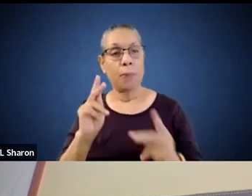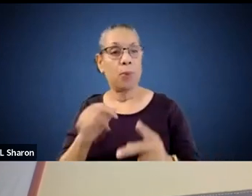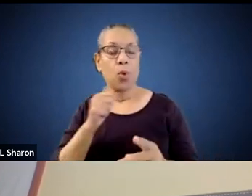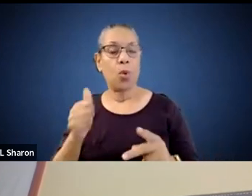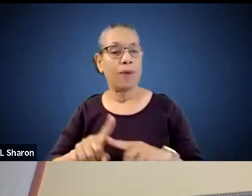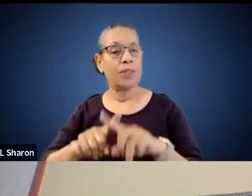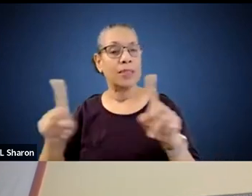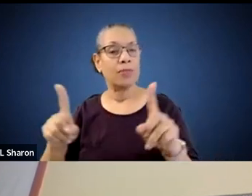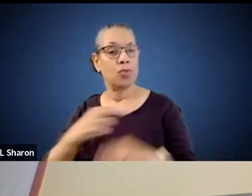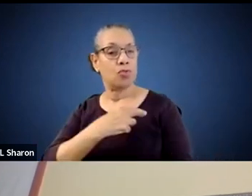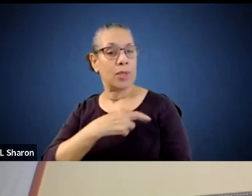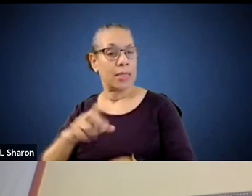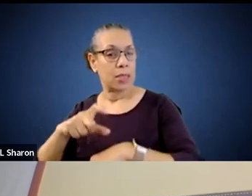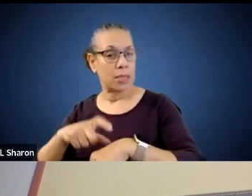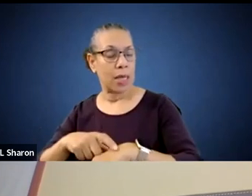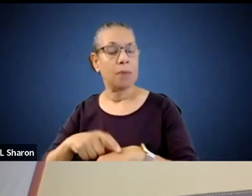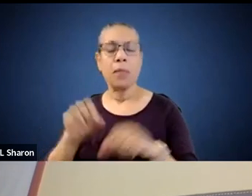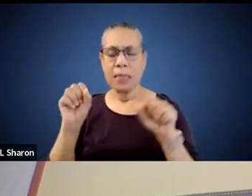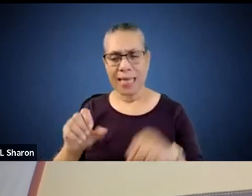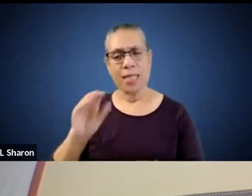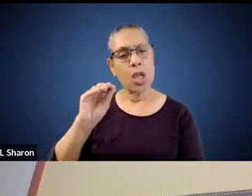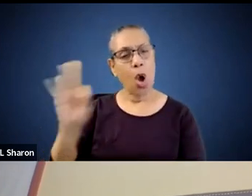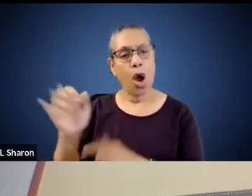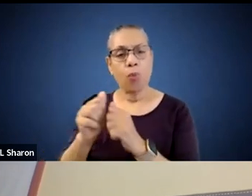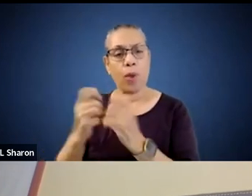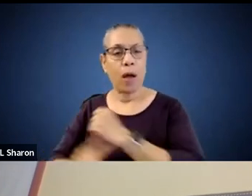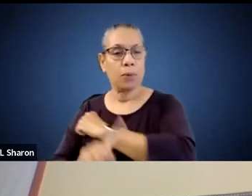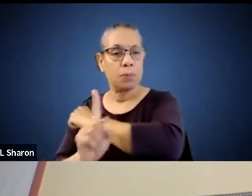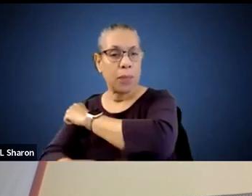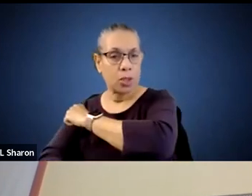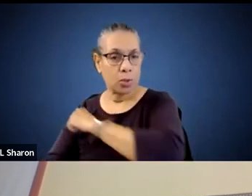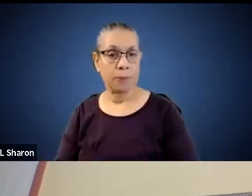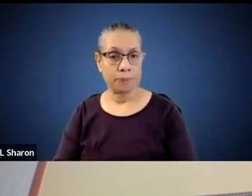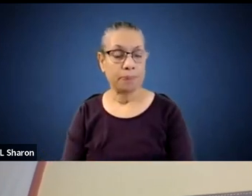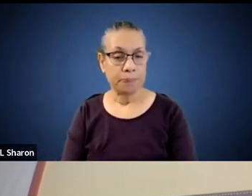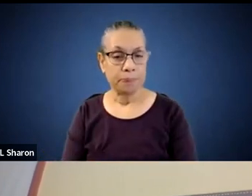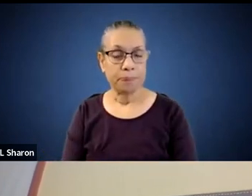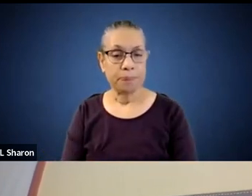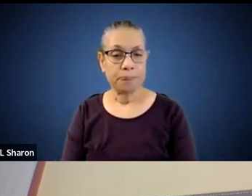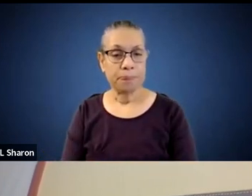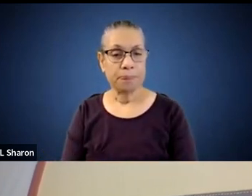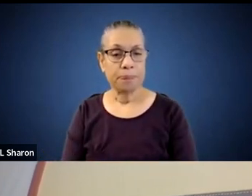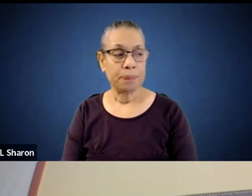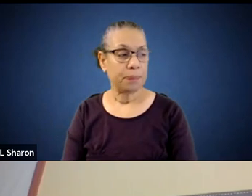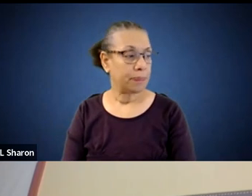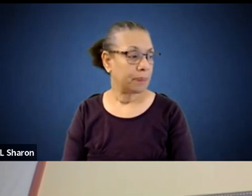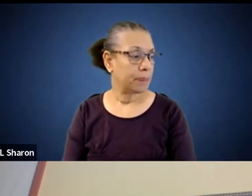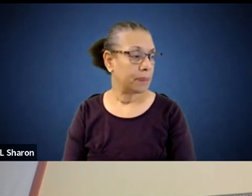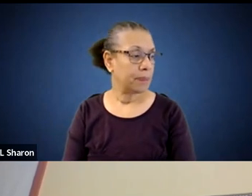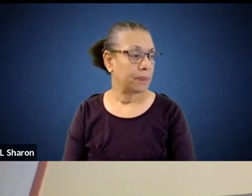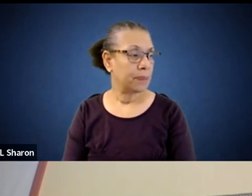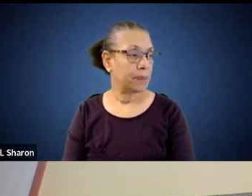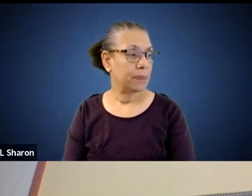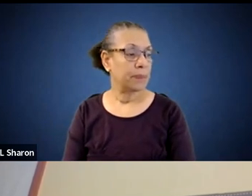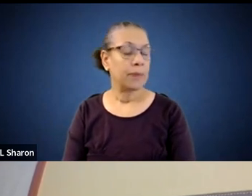holidays can take time off without losing pay um in addition to